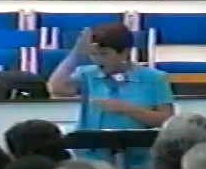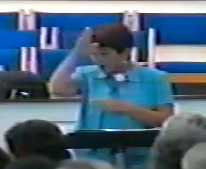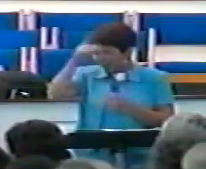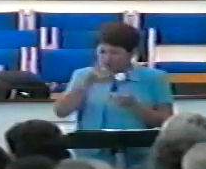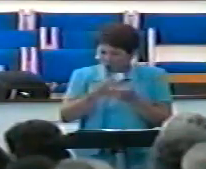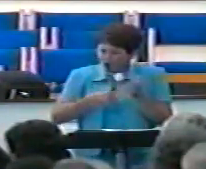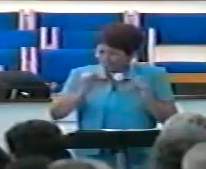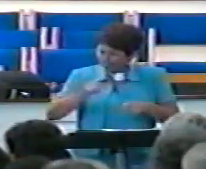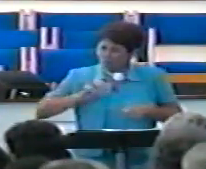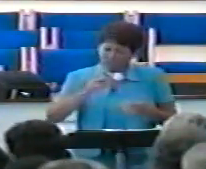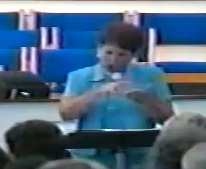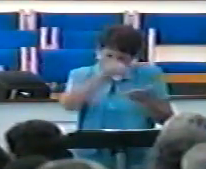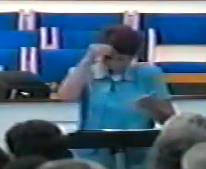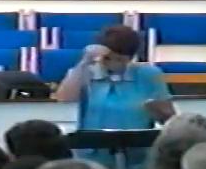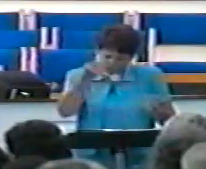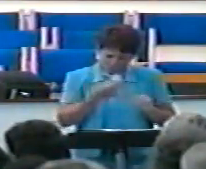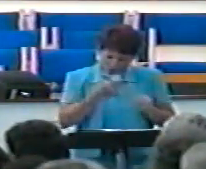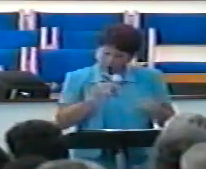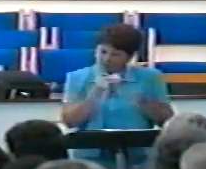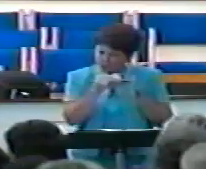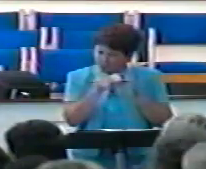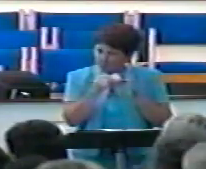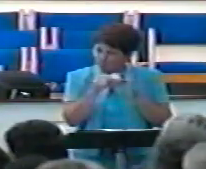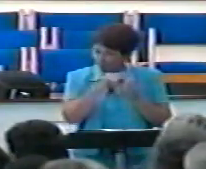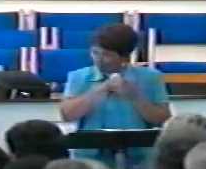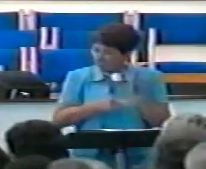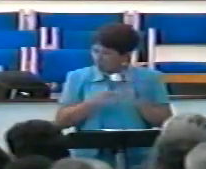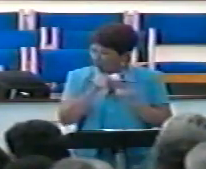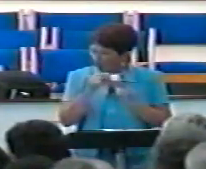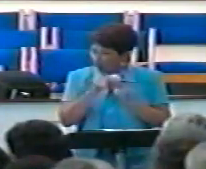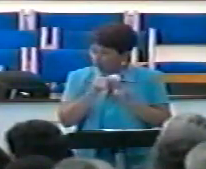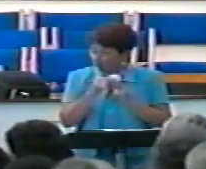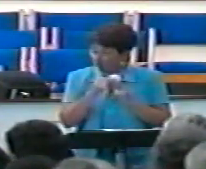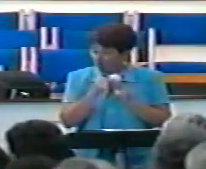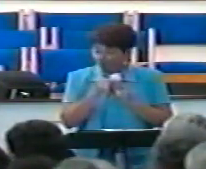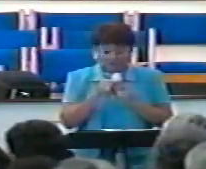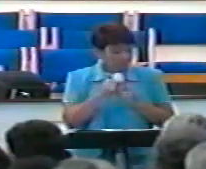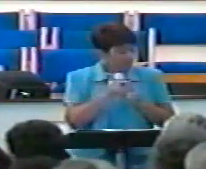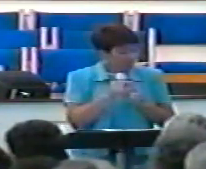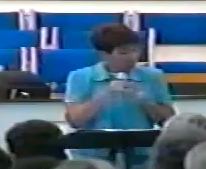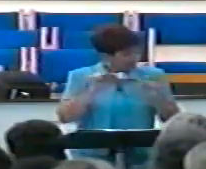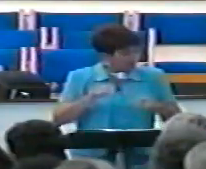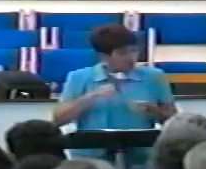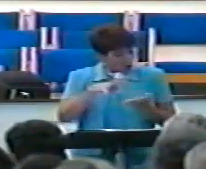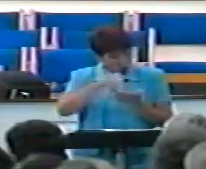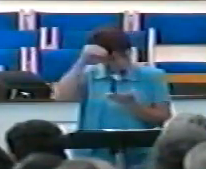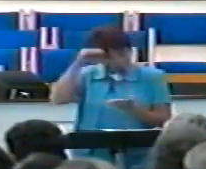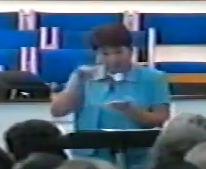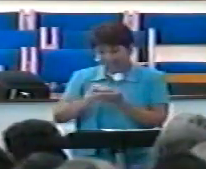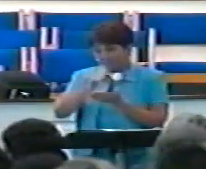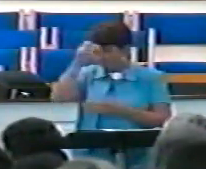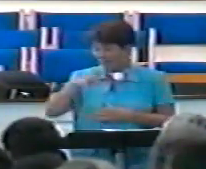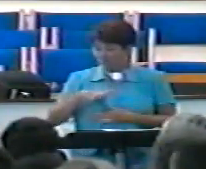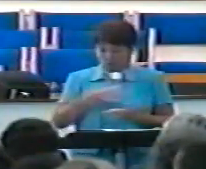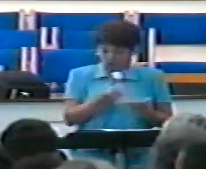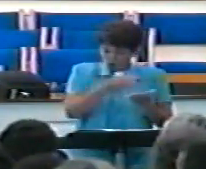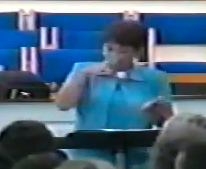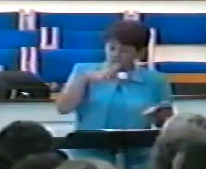man? Do we learn that this man was rich or poor? Not from these words, because, ladies and gentlemen, in eternity that won't